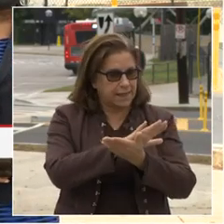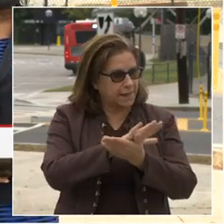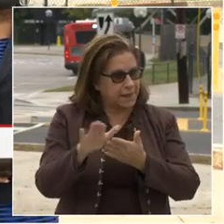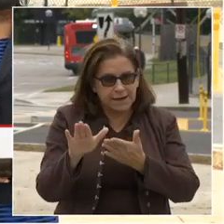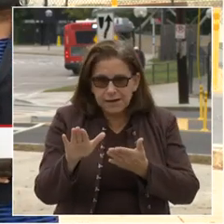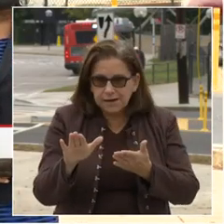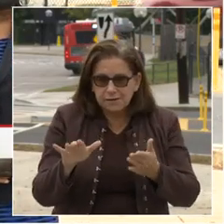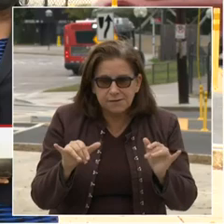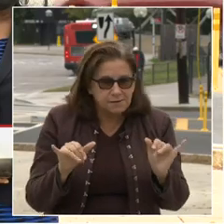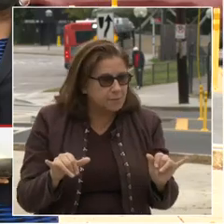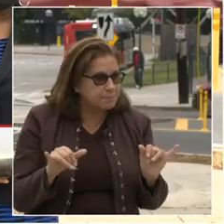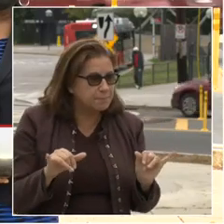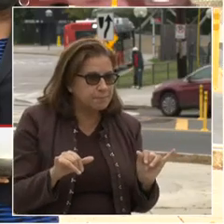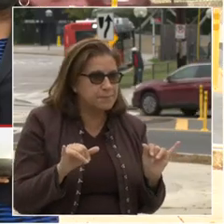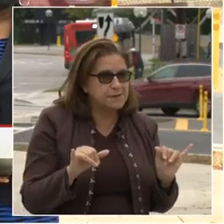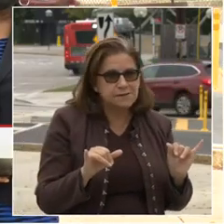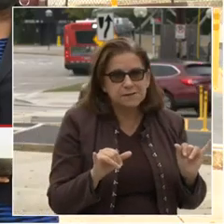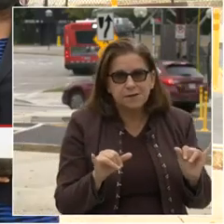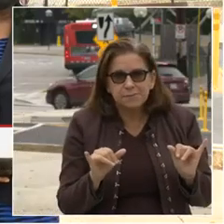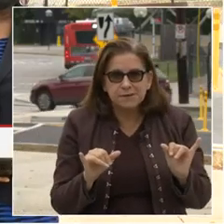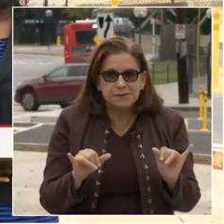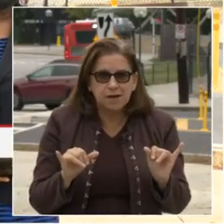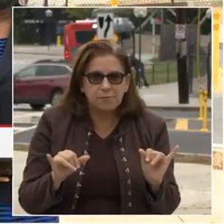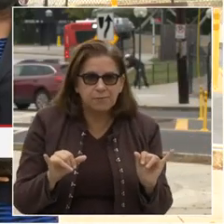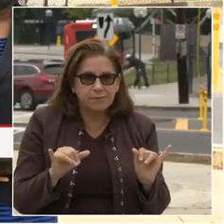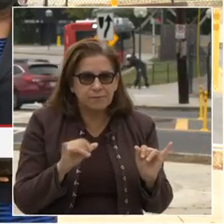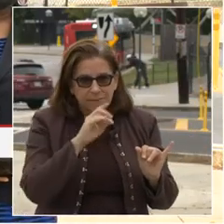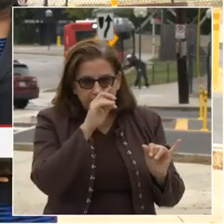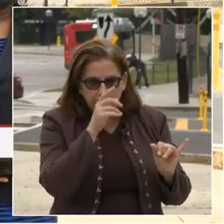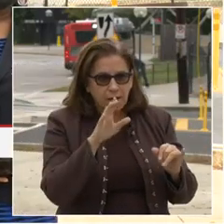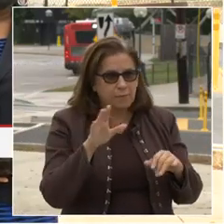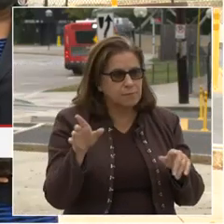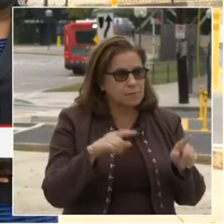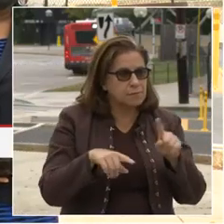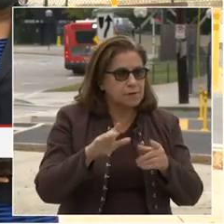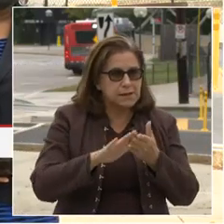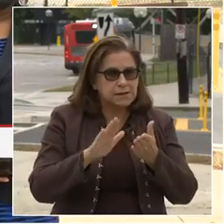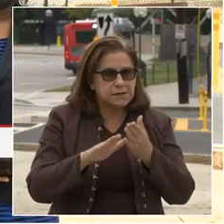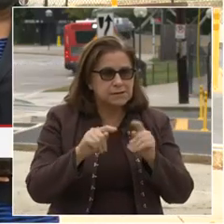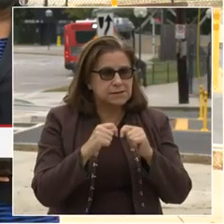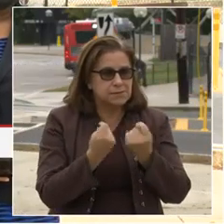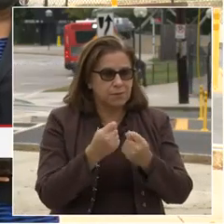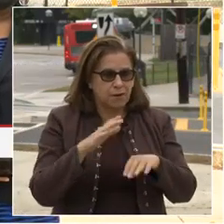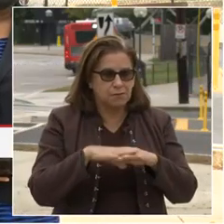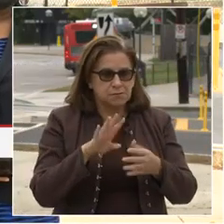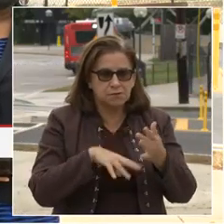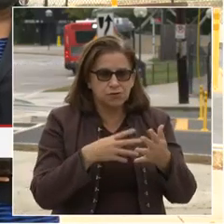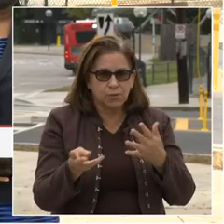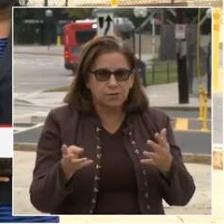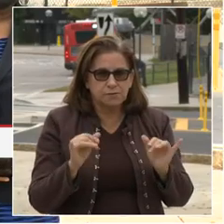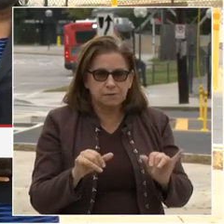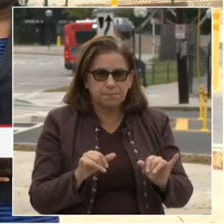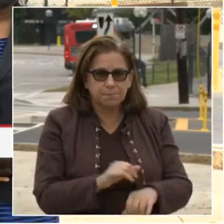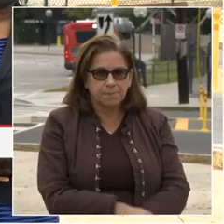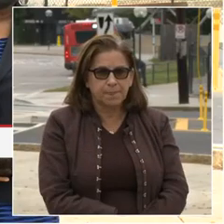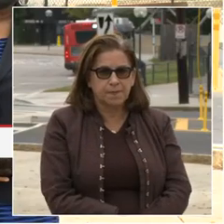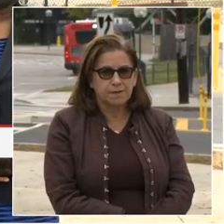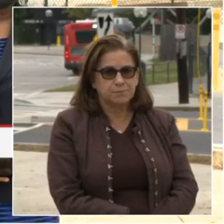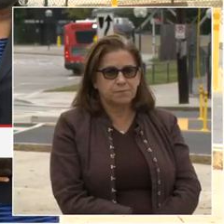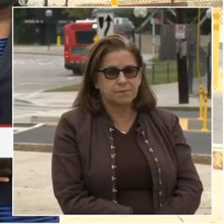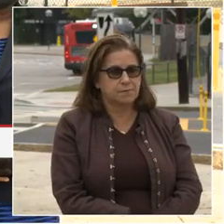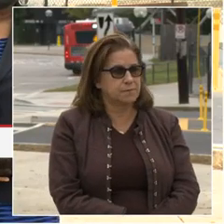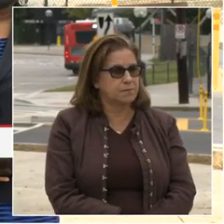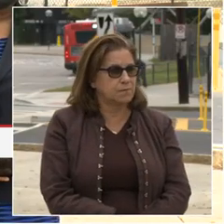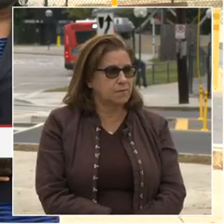and it should be on a schedule. You should know what the schedule is, and we're going to make sure we're working with your mokers